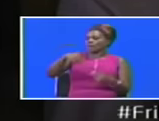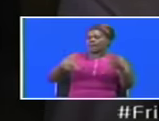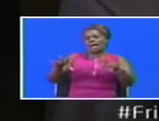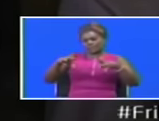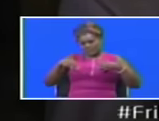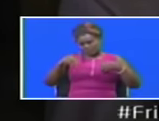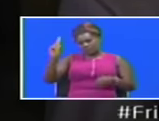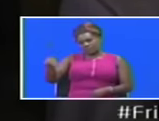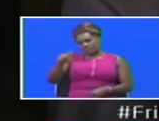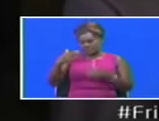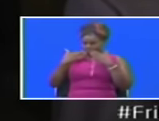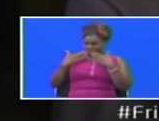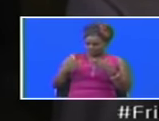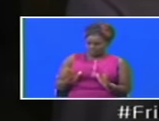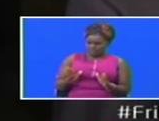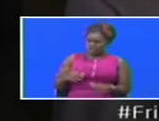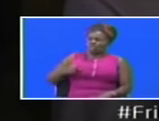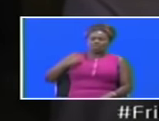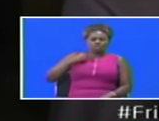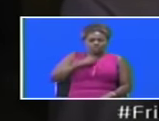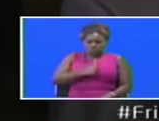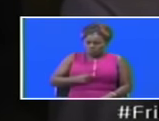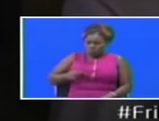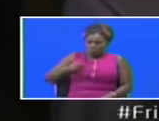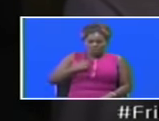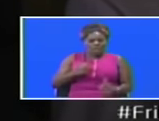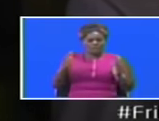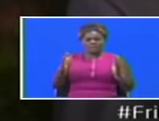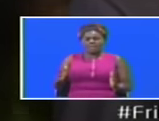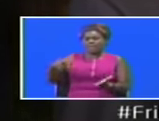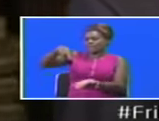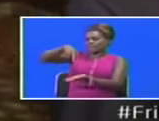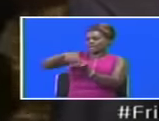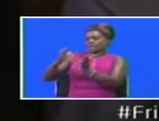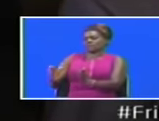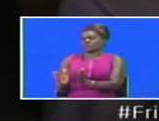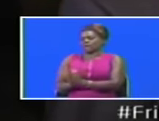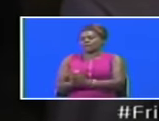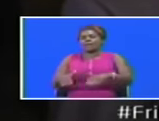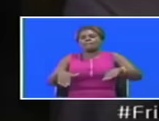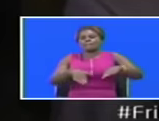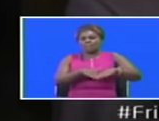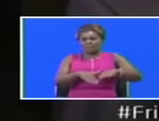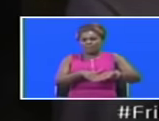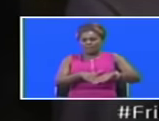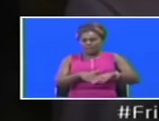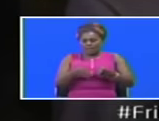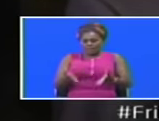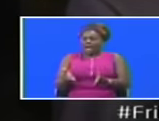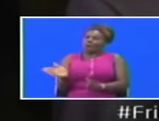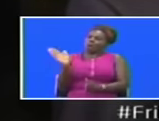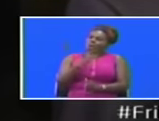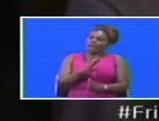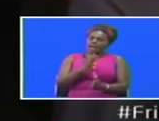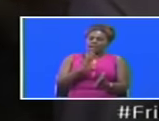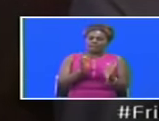to this mistake, and we sincerely apologize to our aspirants and supporters. We are currently back on the drawing